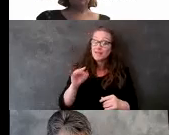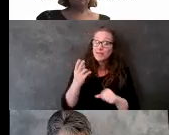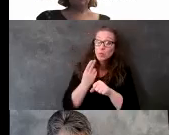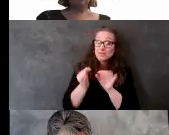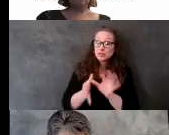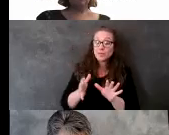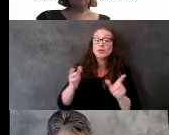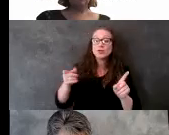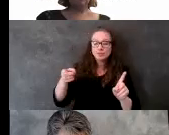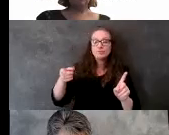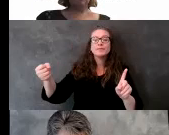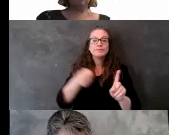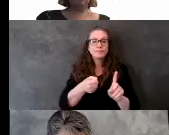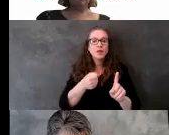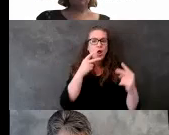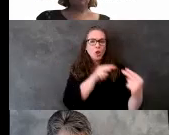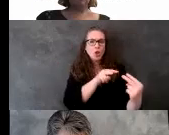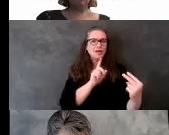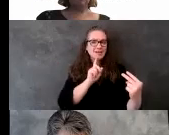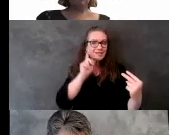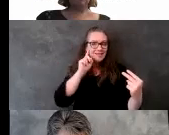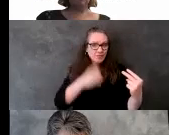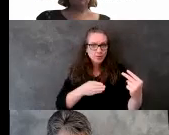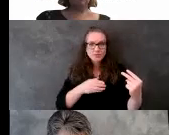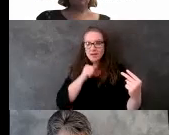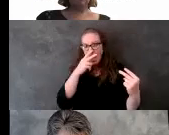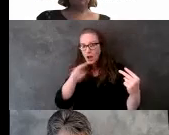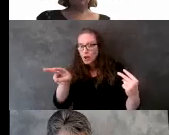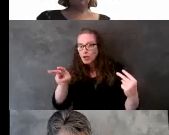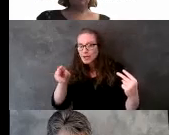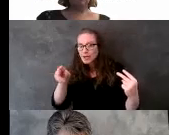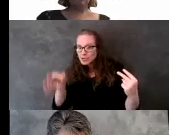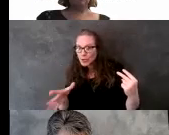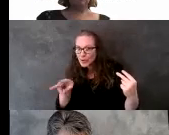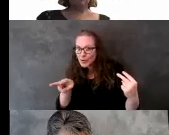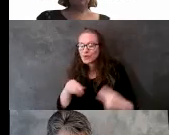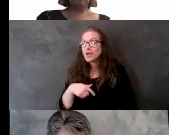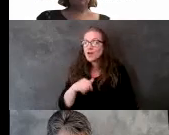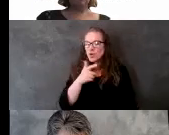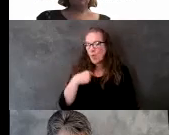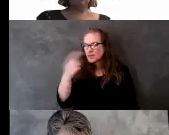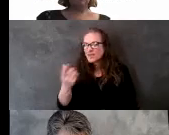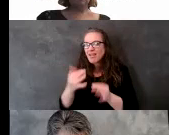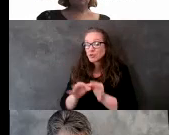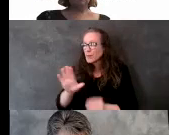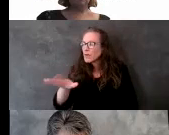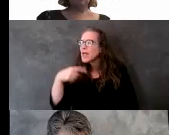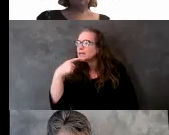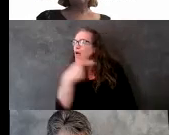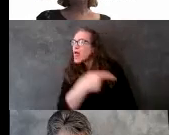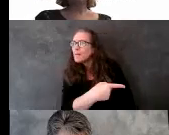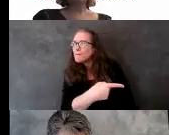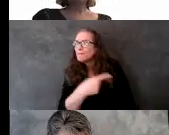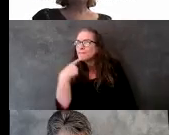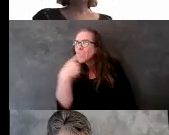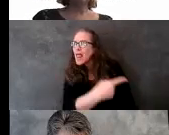person, not the interpreter. You don't want to say things like to the interpreter, tell him or her, the deaf